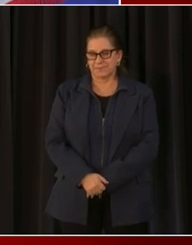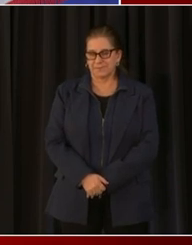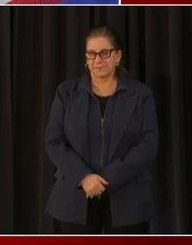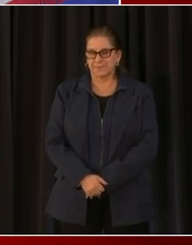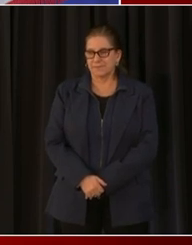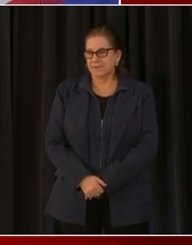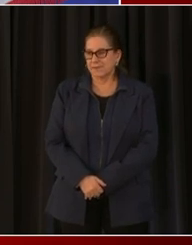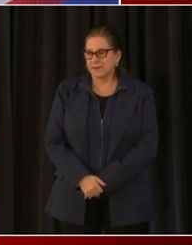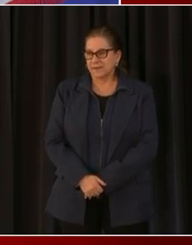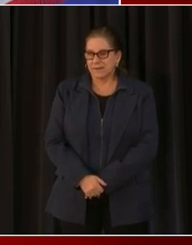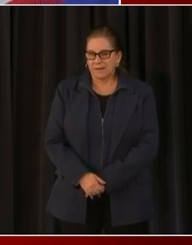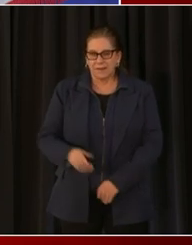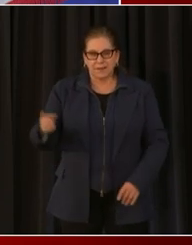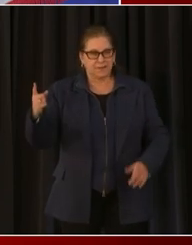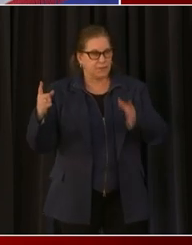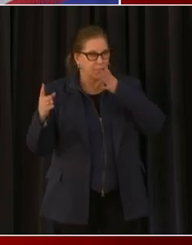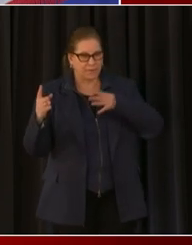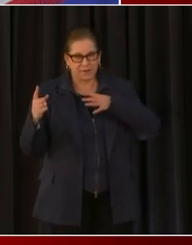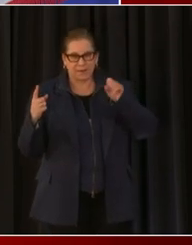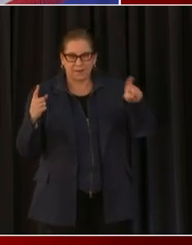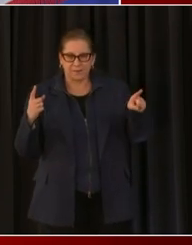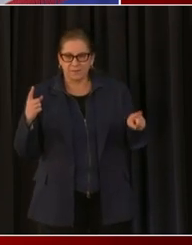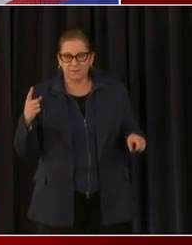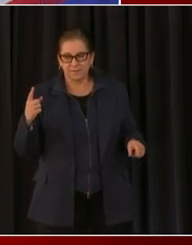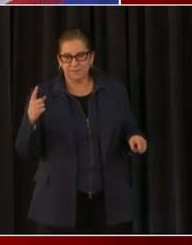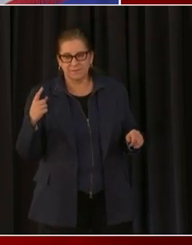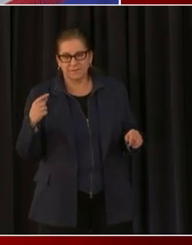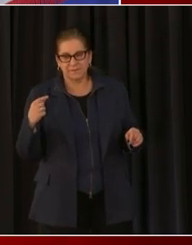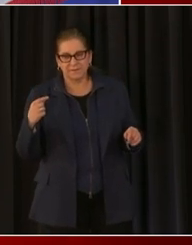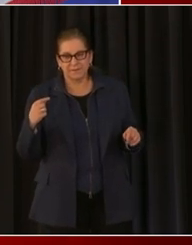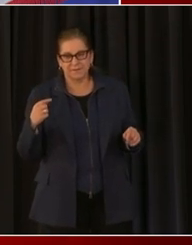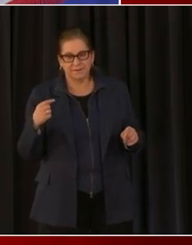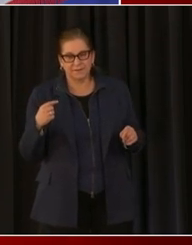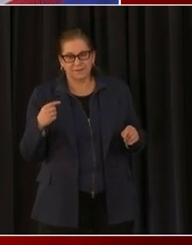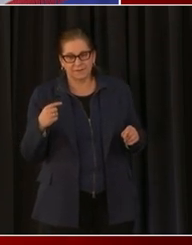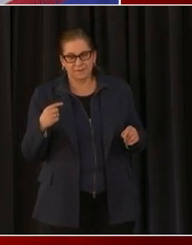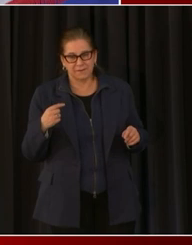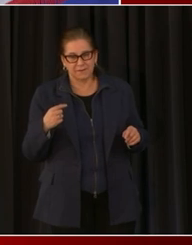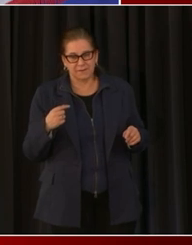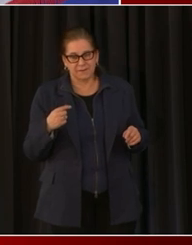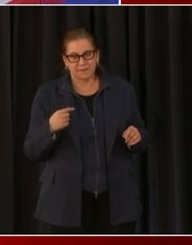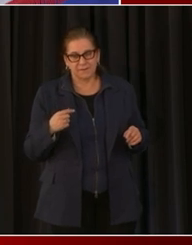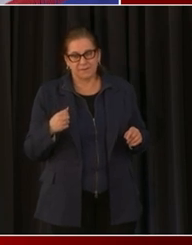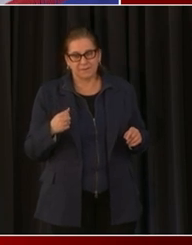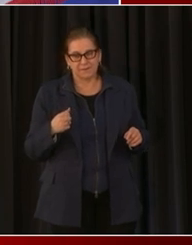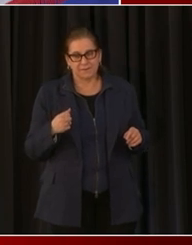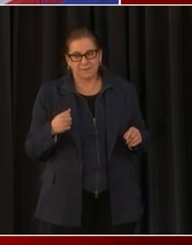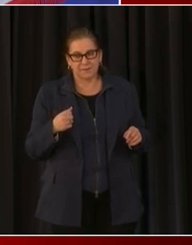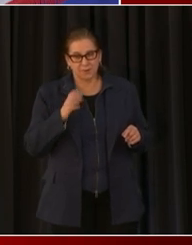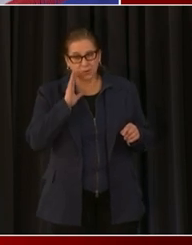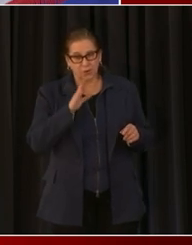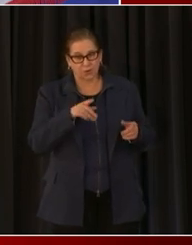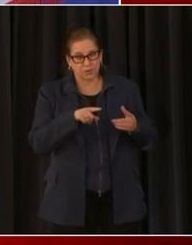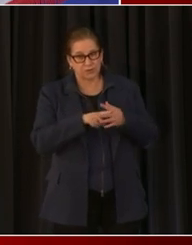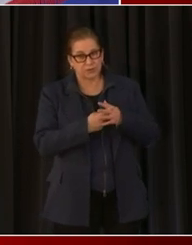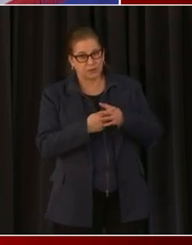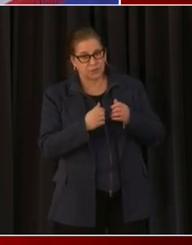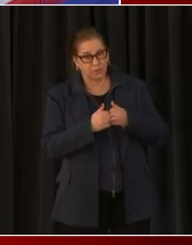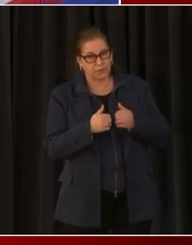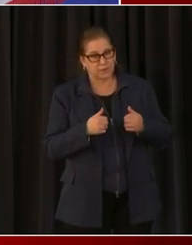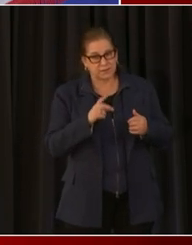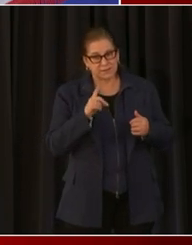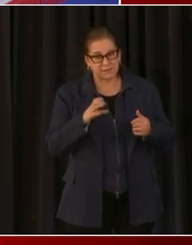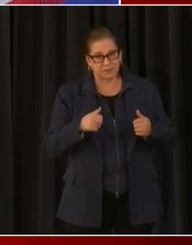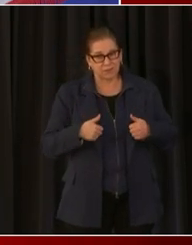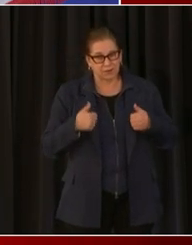DC Health start with residents 50 or older, or should we expect to start with that 16 and